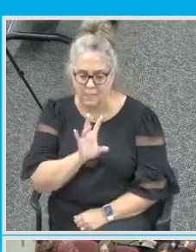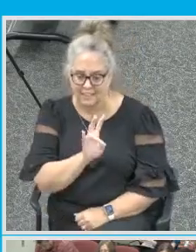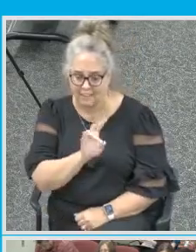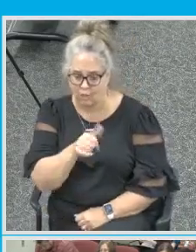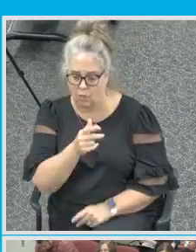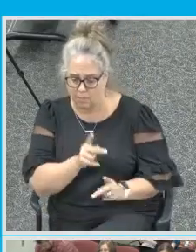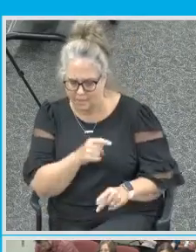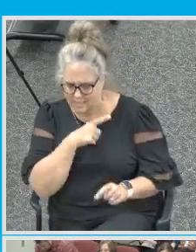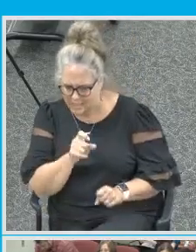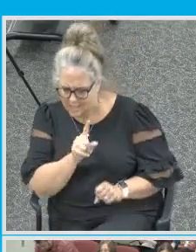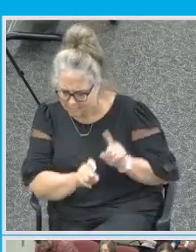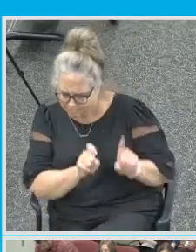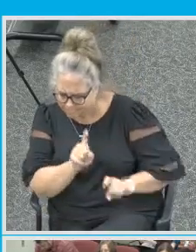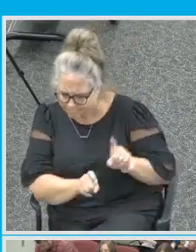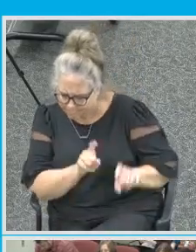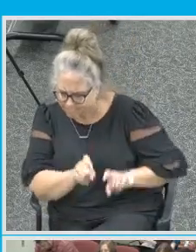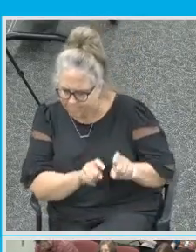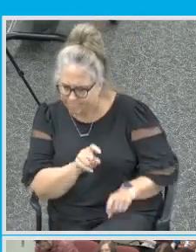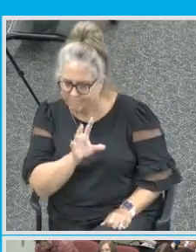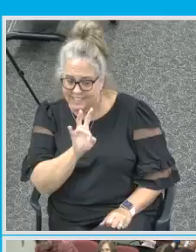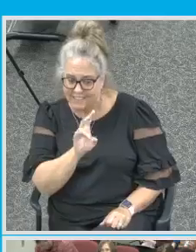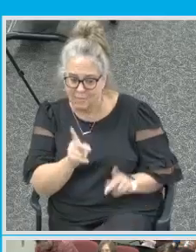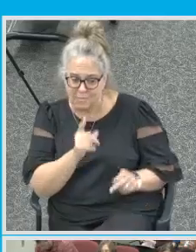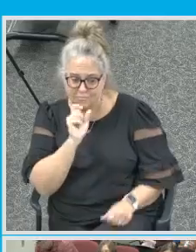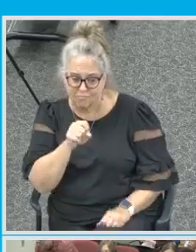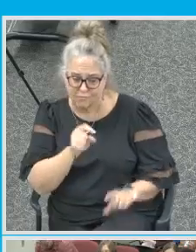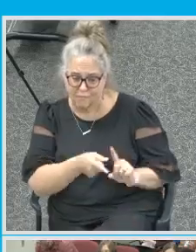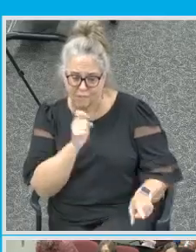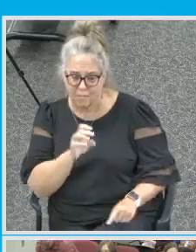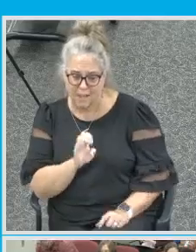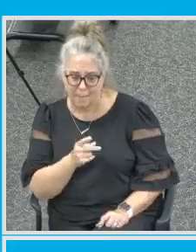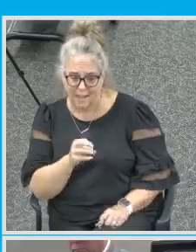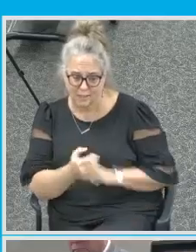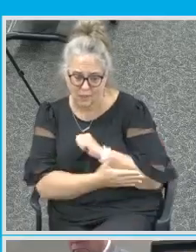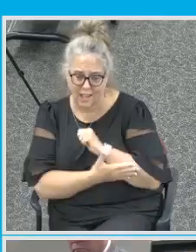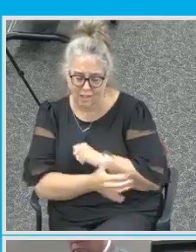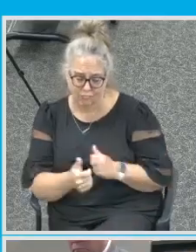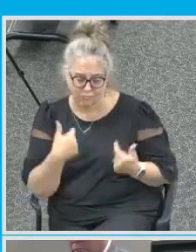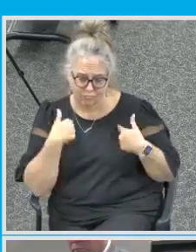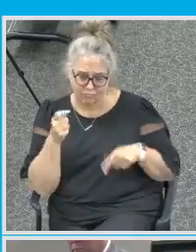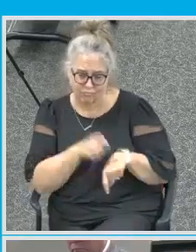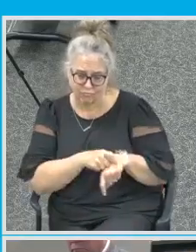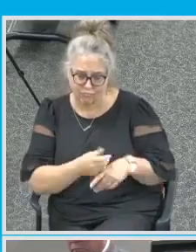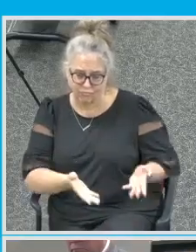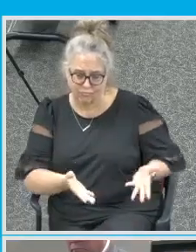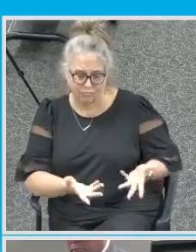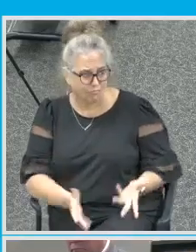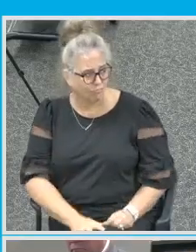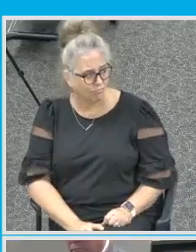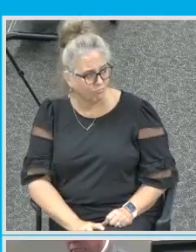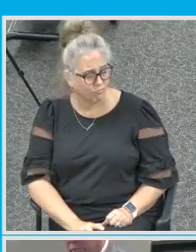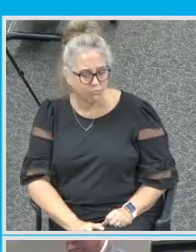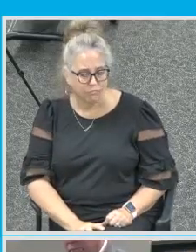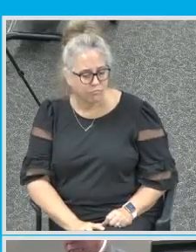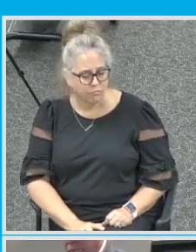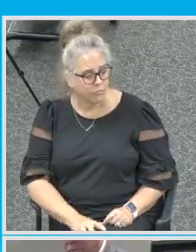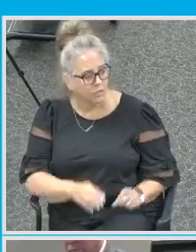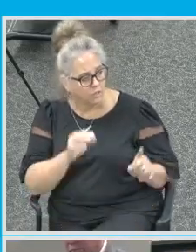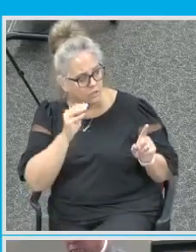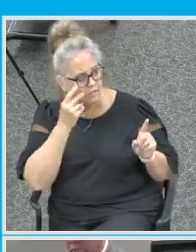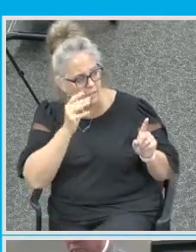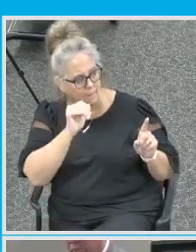6 said, yeah, I'm just here. I'm just here. And the map on the right, so those